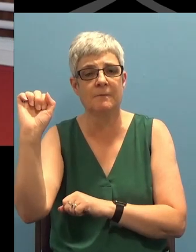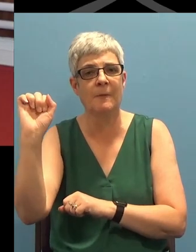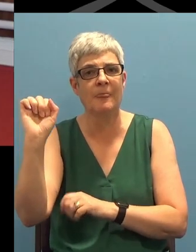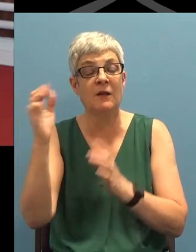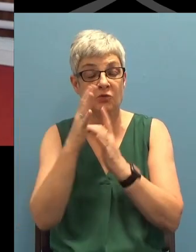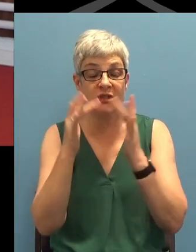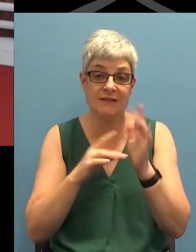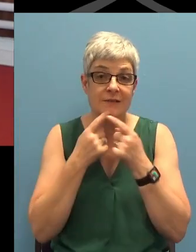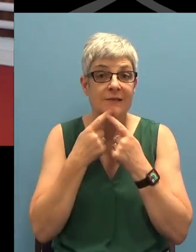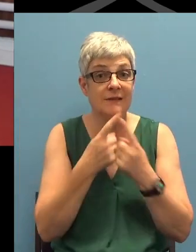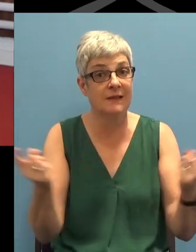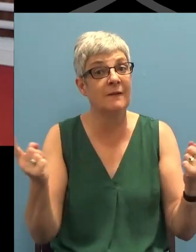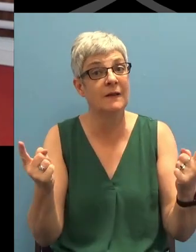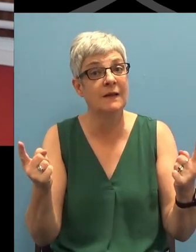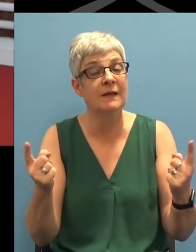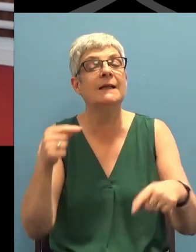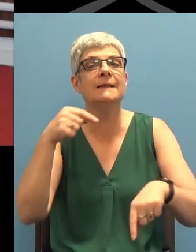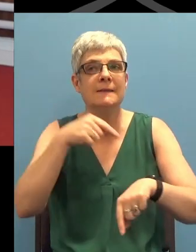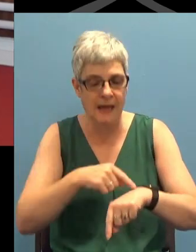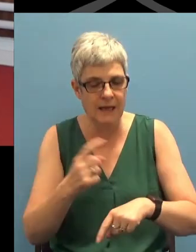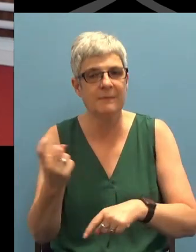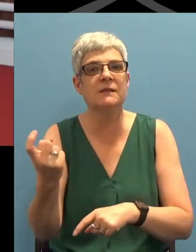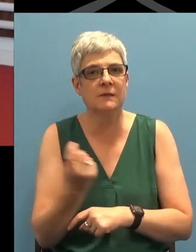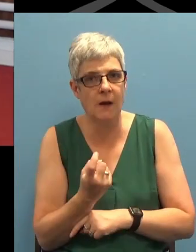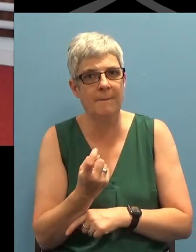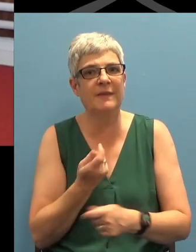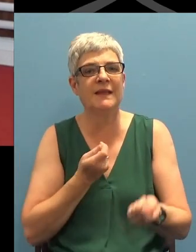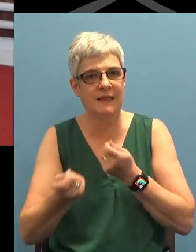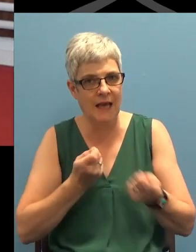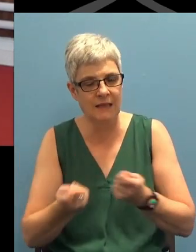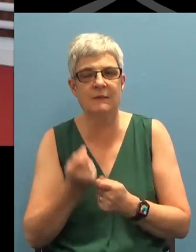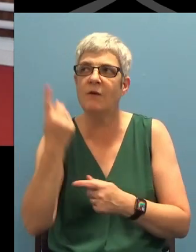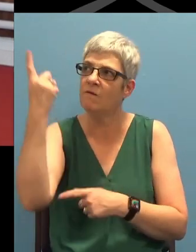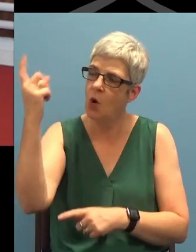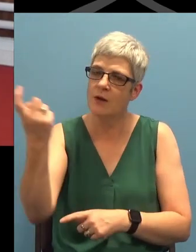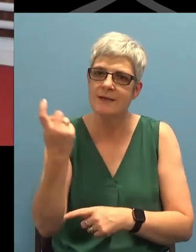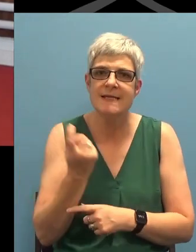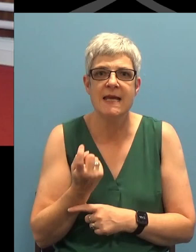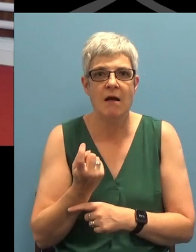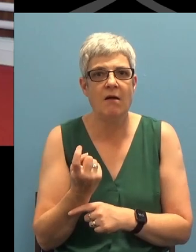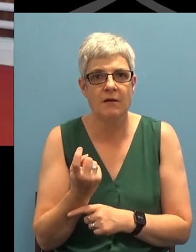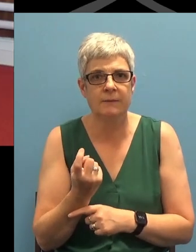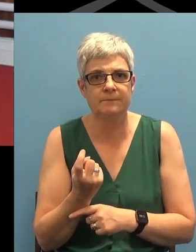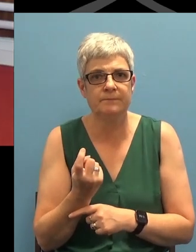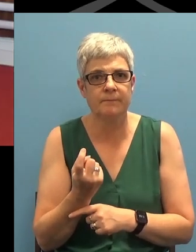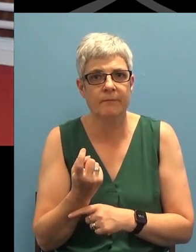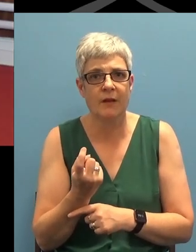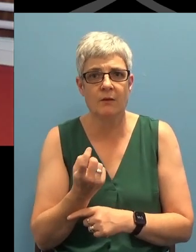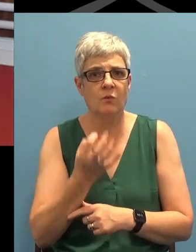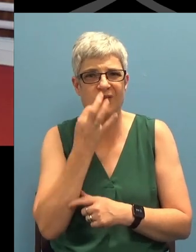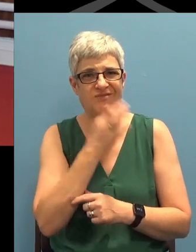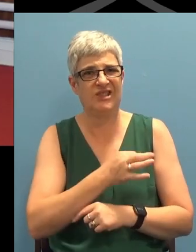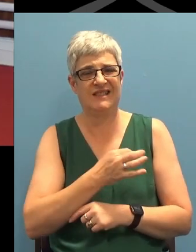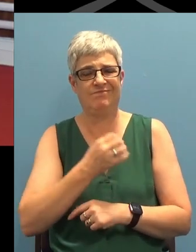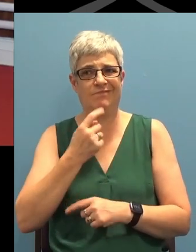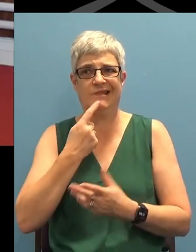And so Jesus' declaration, the time has come, the kingdom of God has come near, was not just a statement